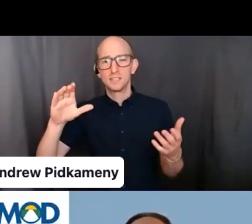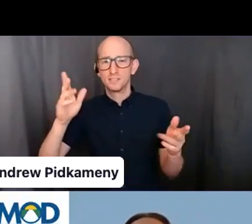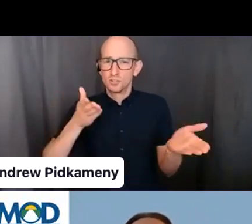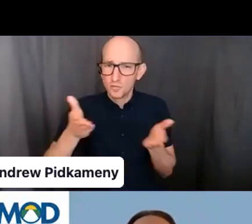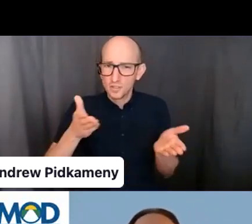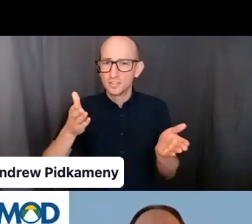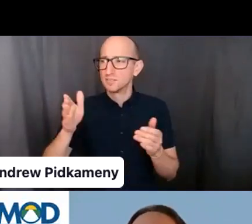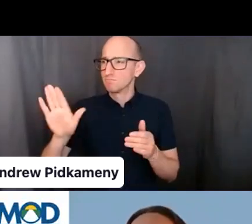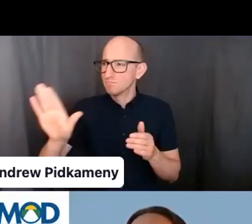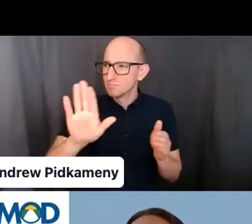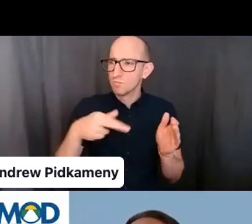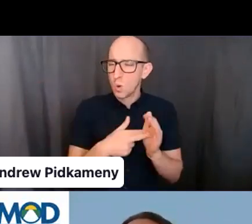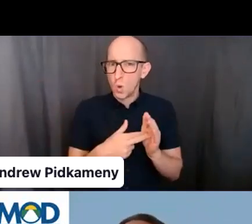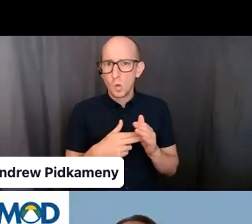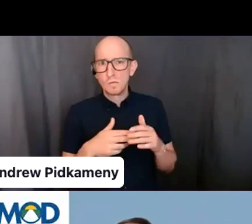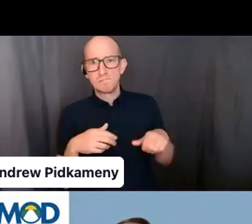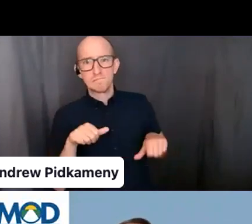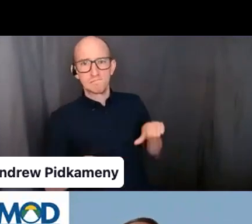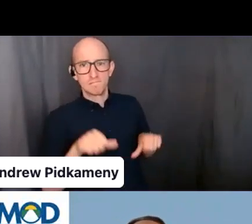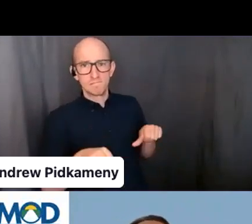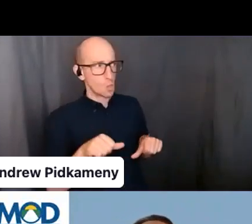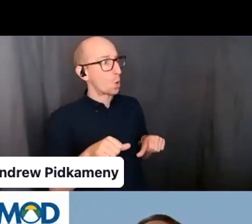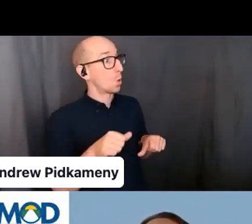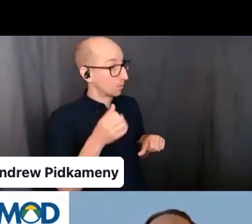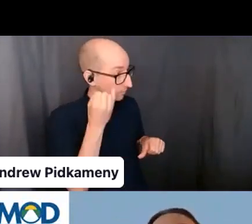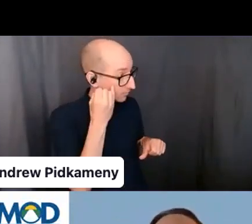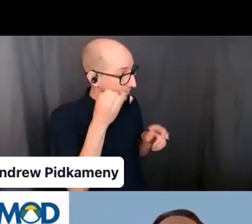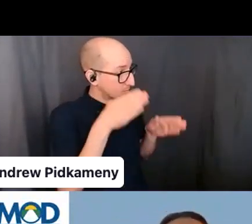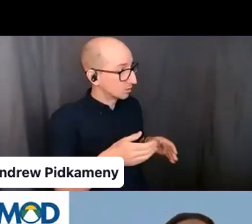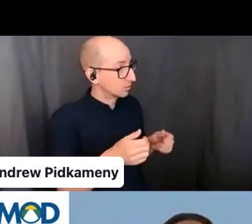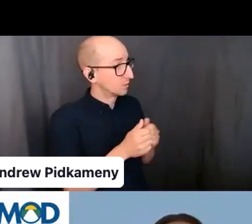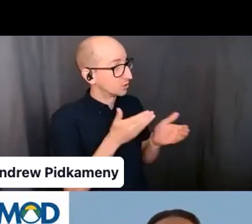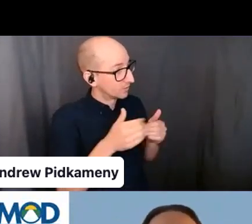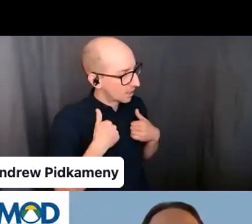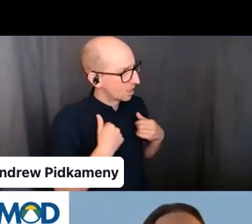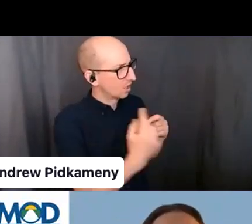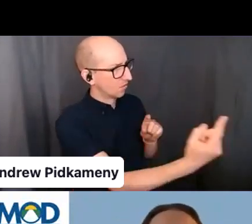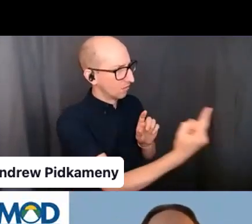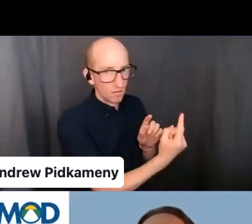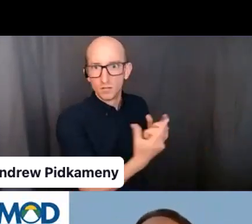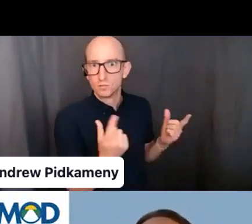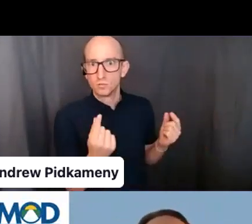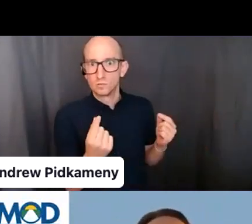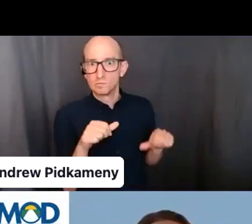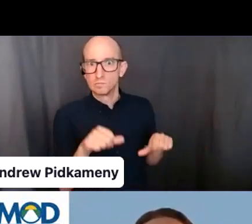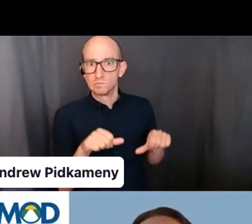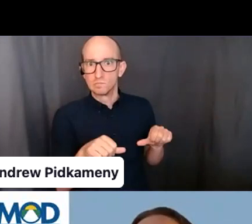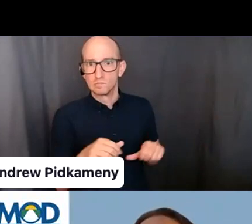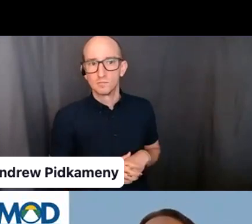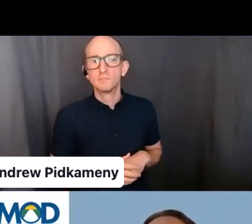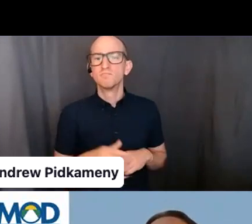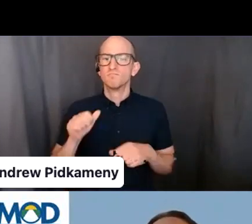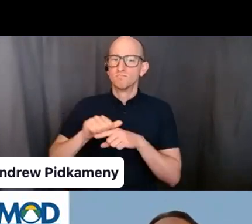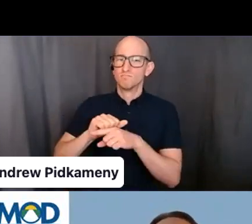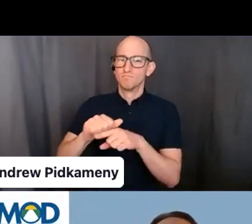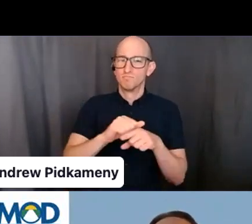about handling service animals. And the results from the survey that we did for attendees, thanks to those